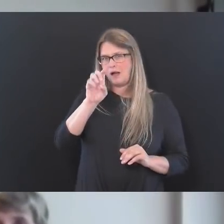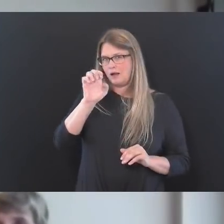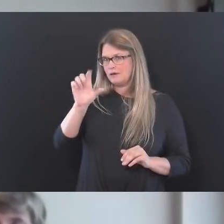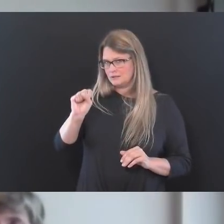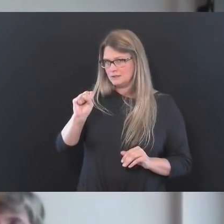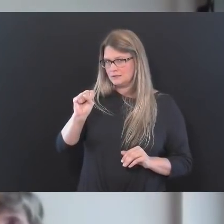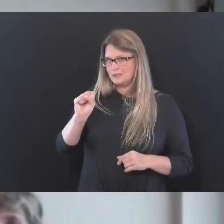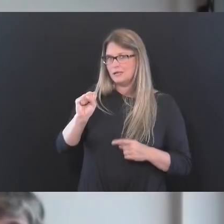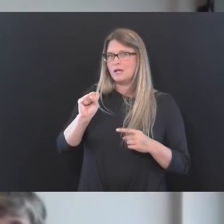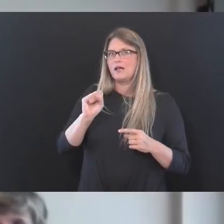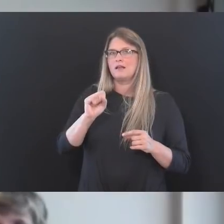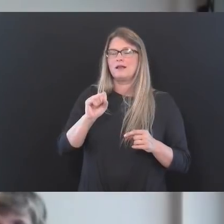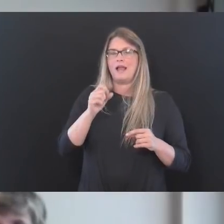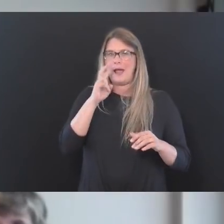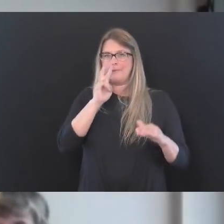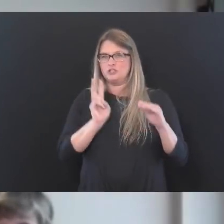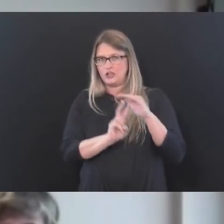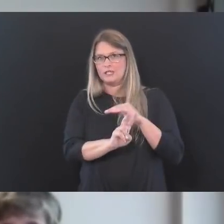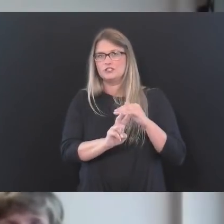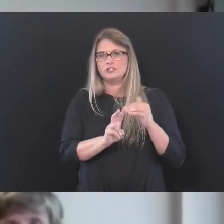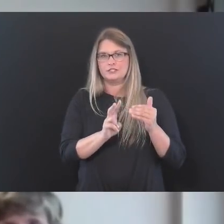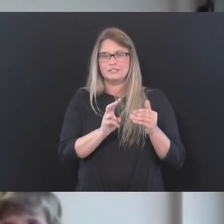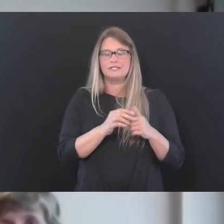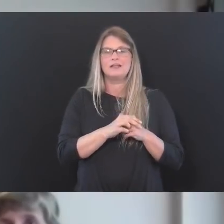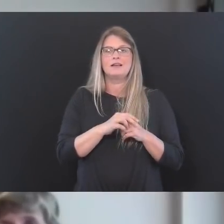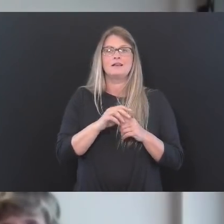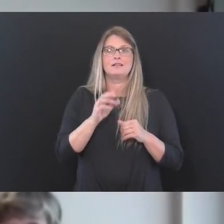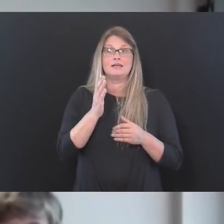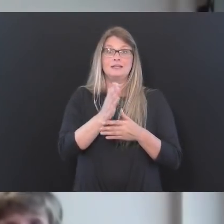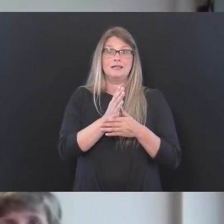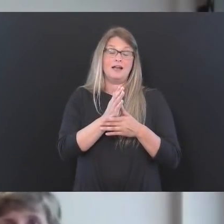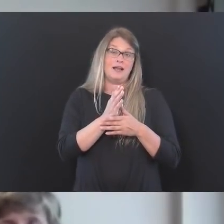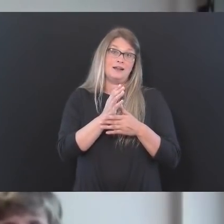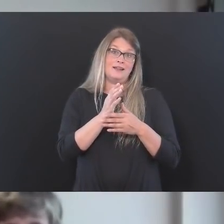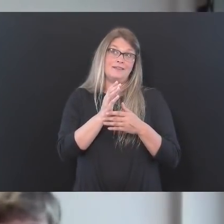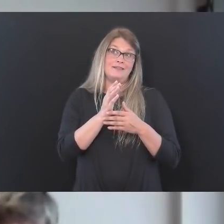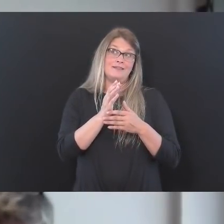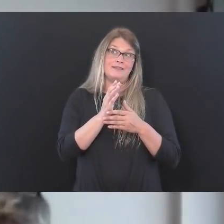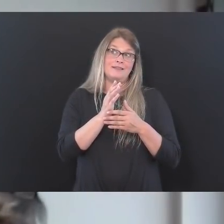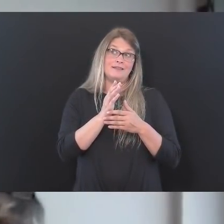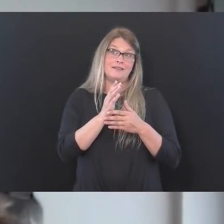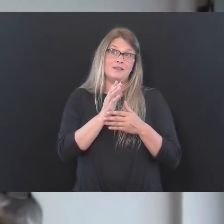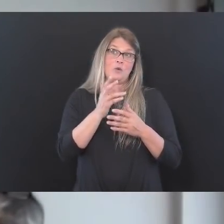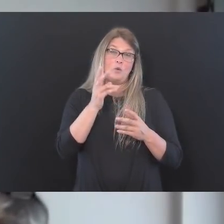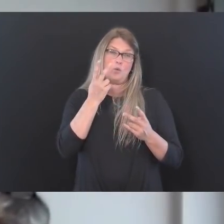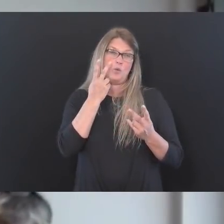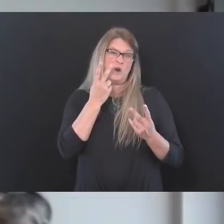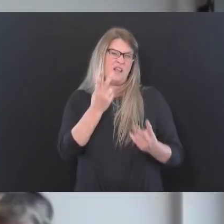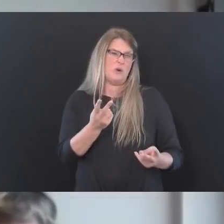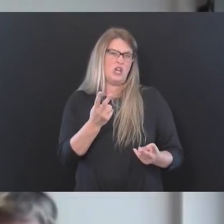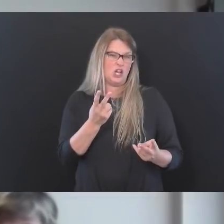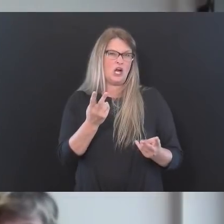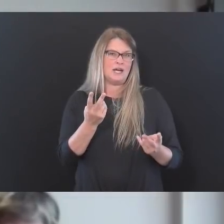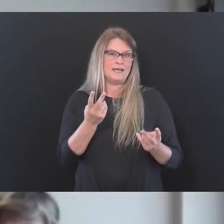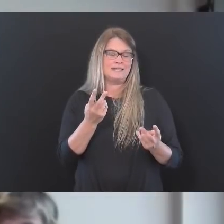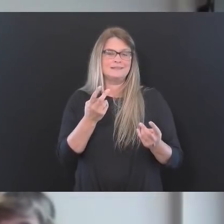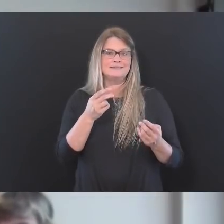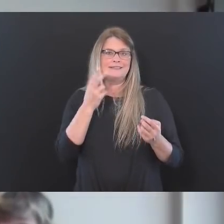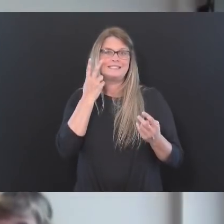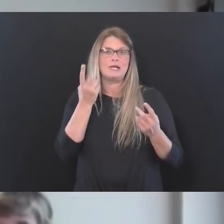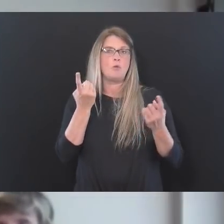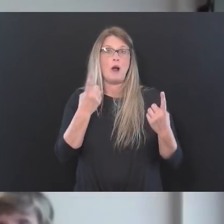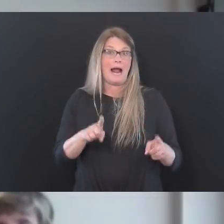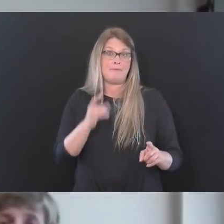projections on Hopkins and other sites are based on some of the modeling kind of things. We're looking at what we can do to do that and